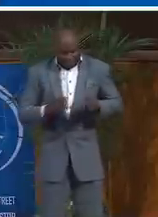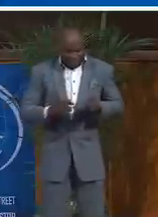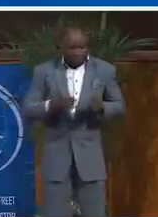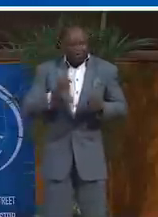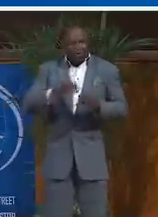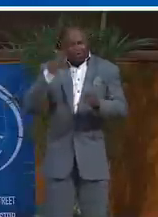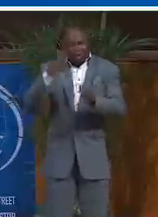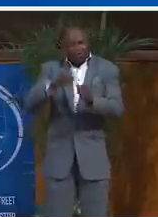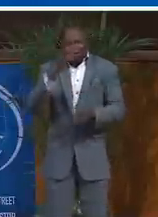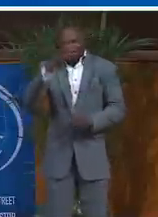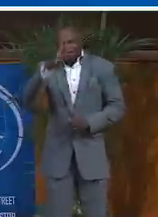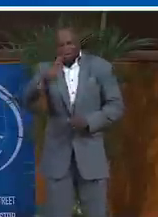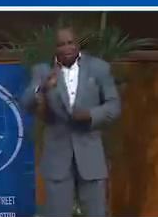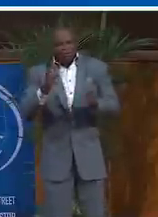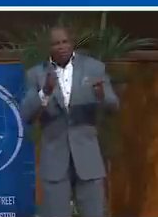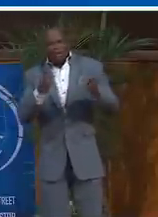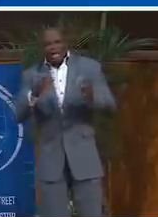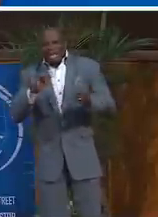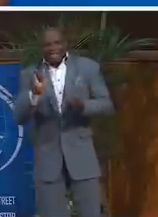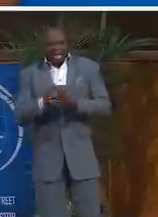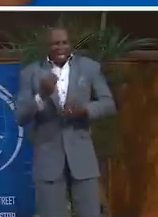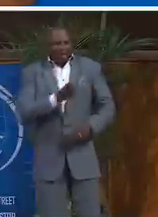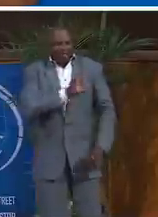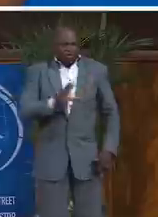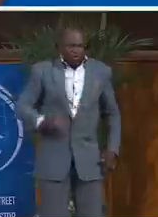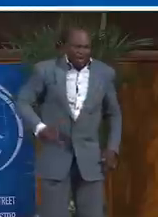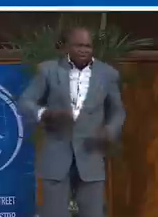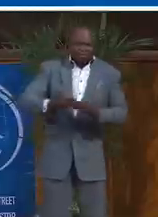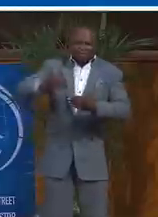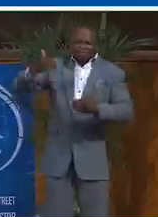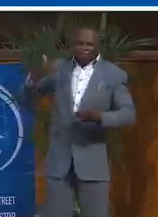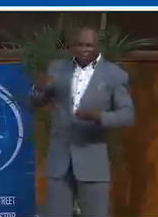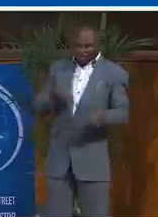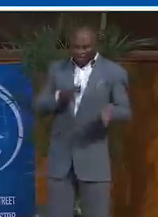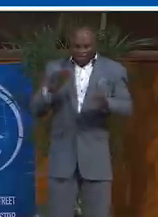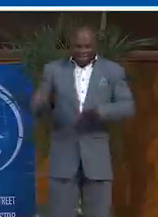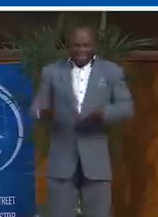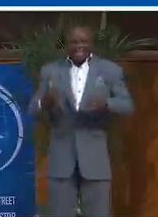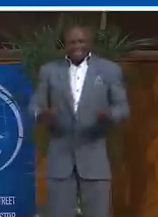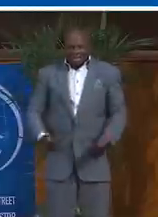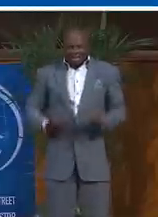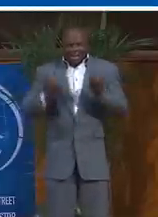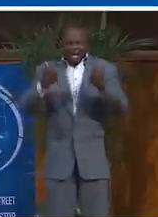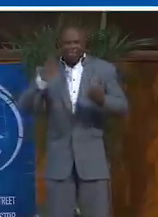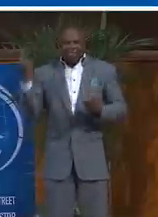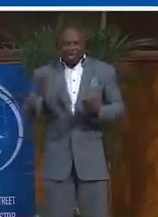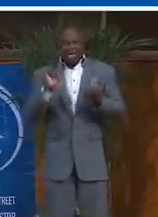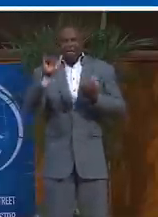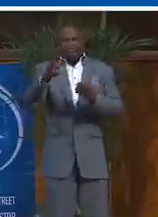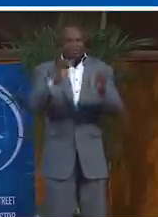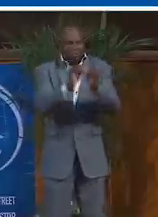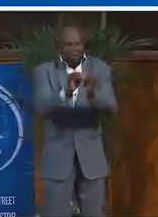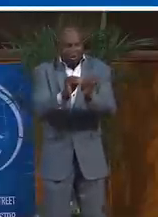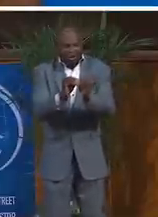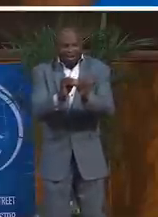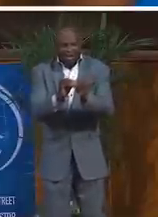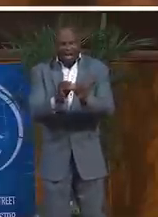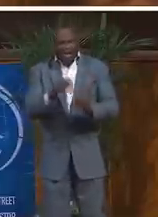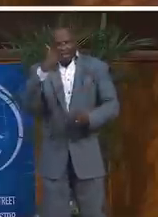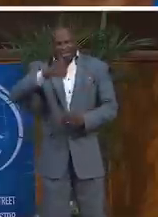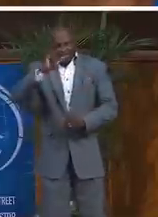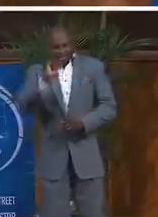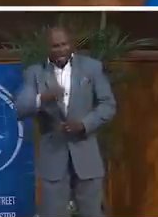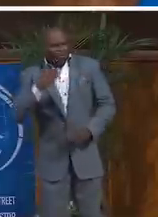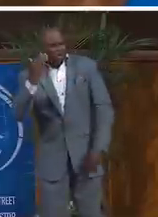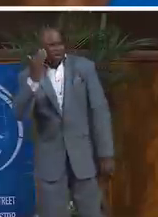remind us, O God, daily that our Christ was dead and is alive forevermore. And because of